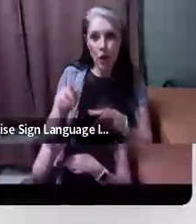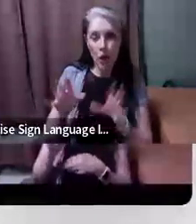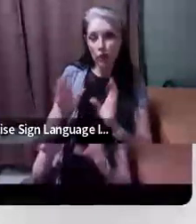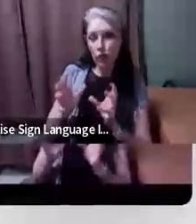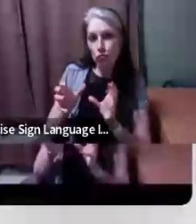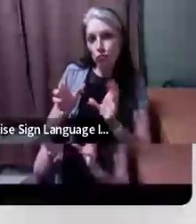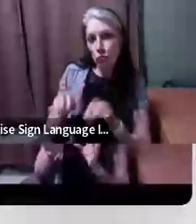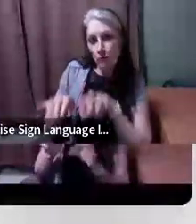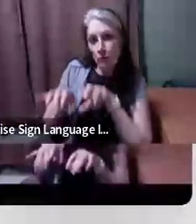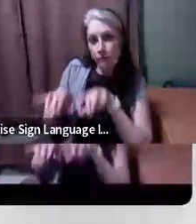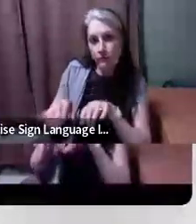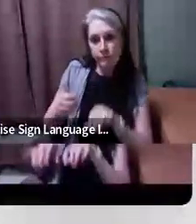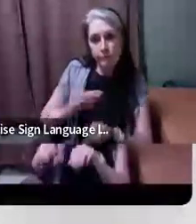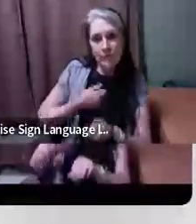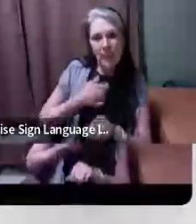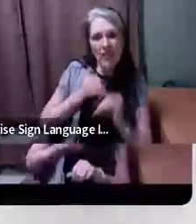And I will do the same.